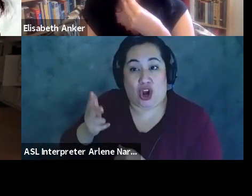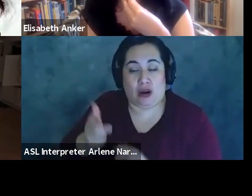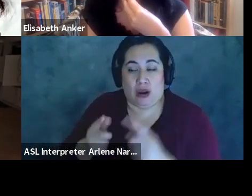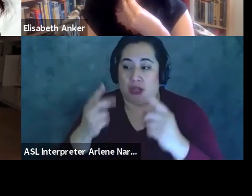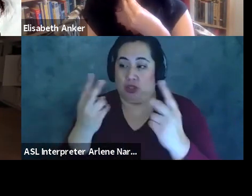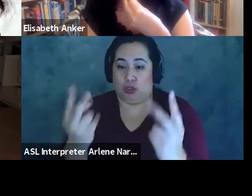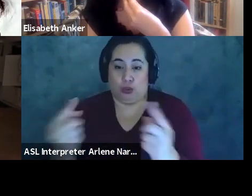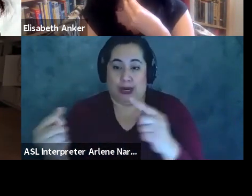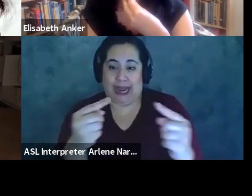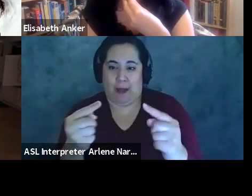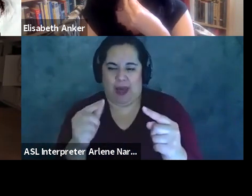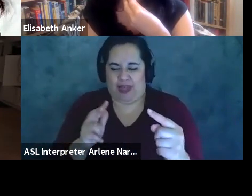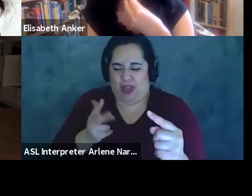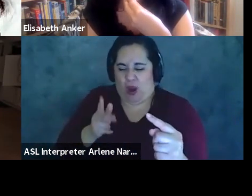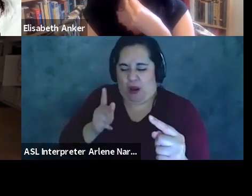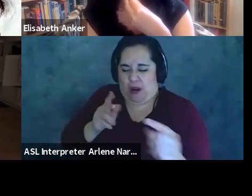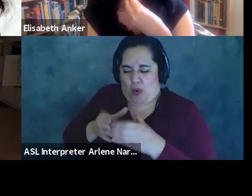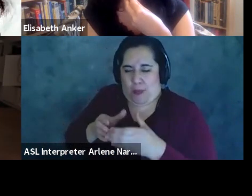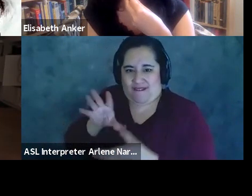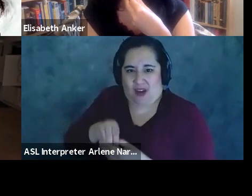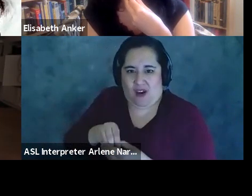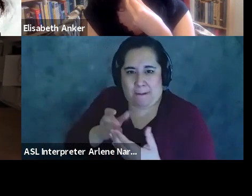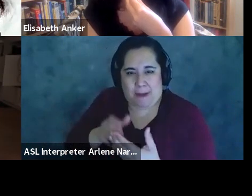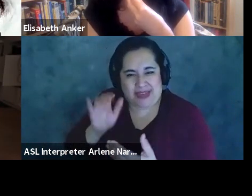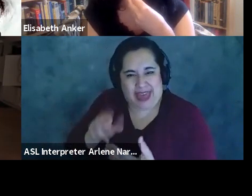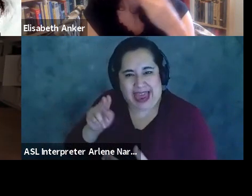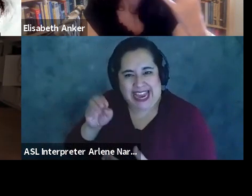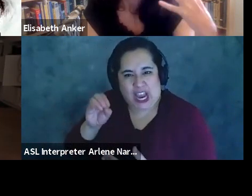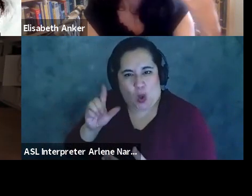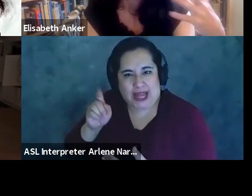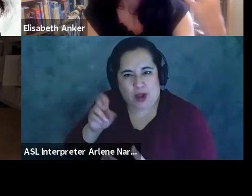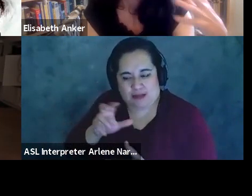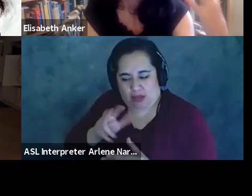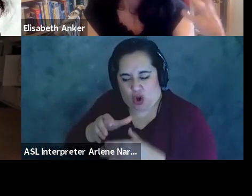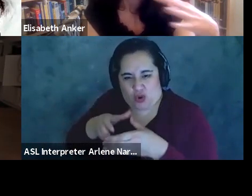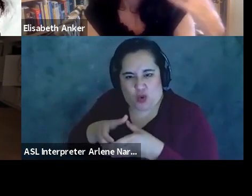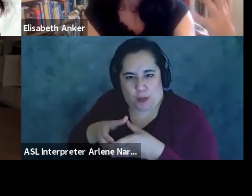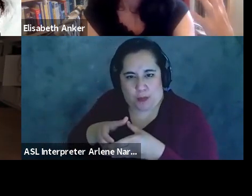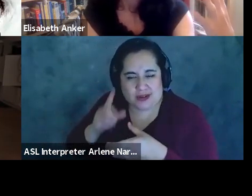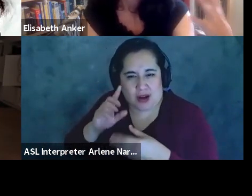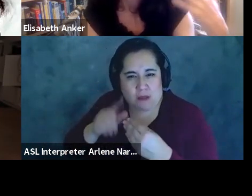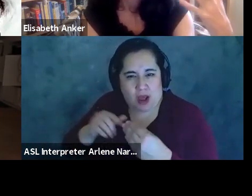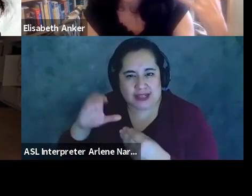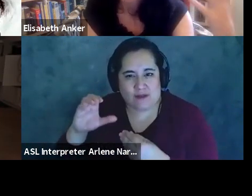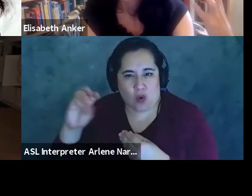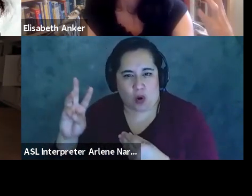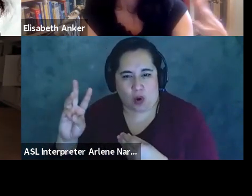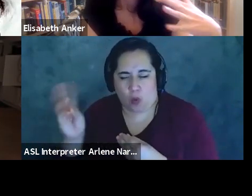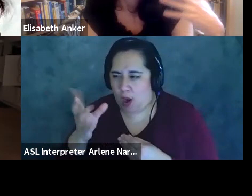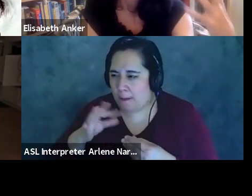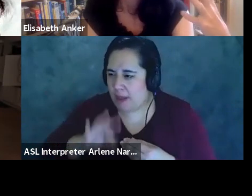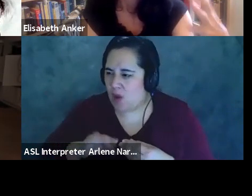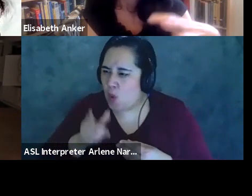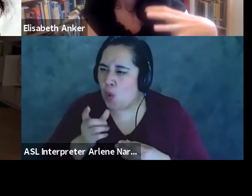maybe neoliberalism here is part of that third term of civil war. When we think of where the benefits